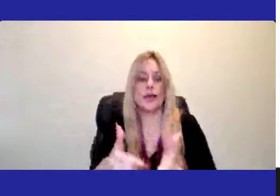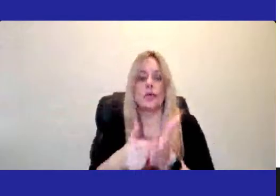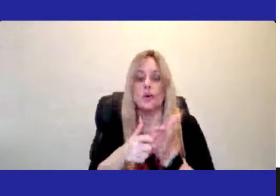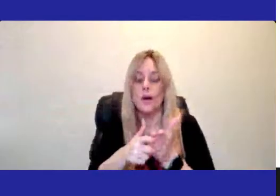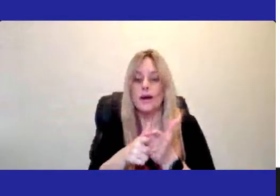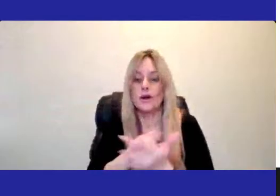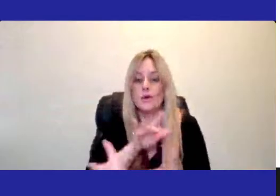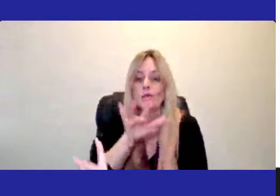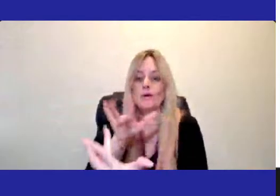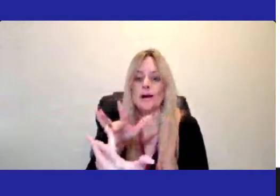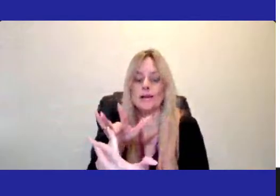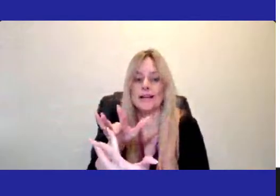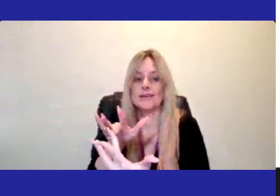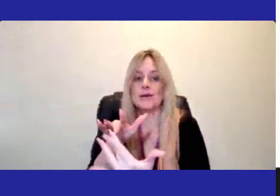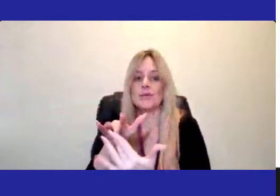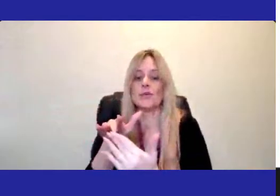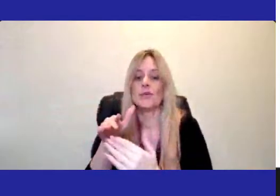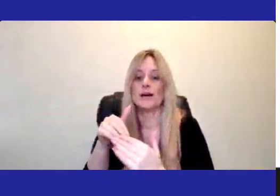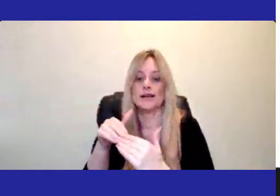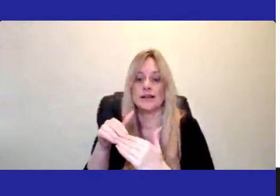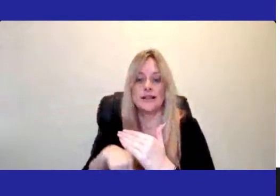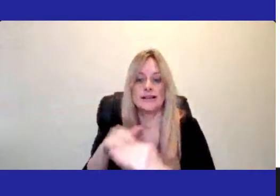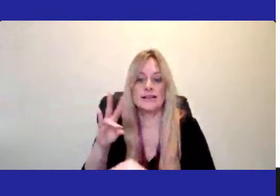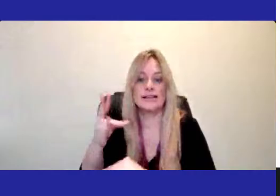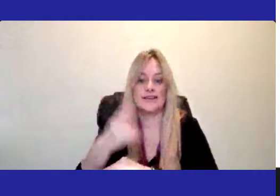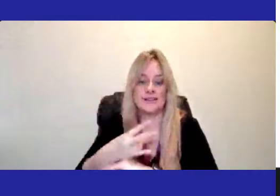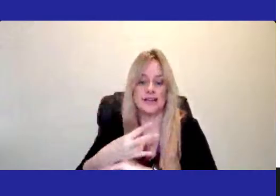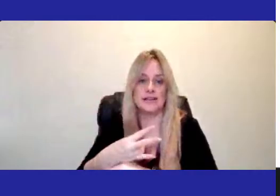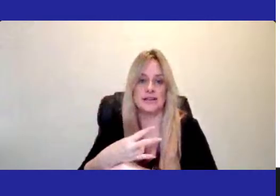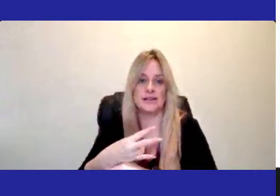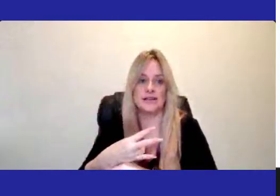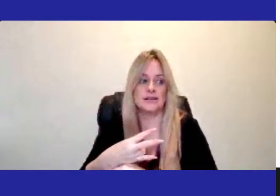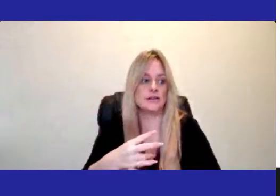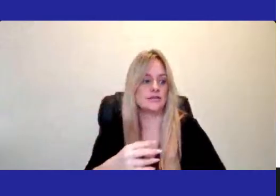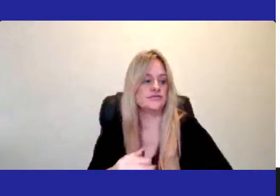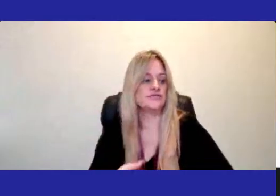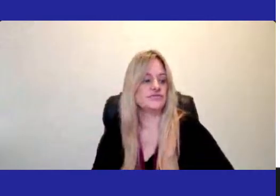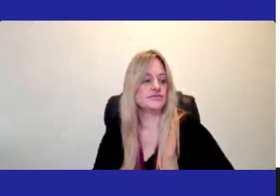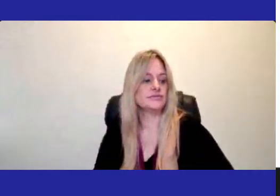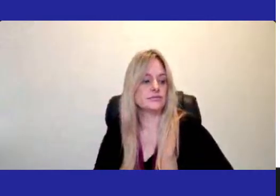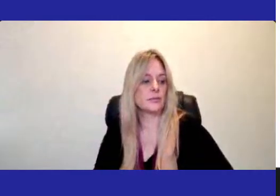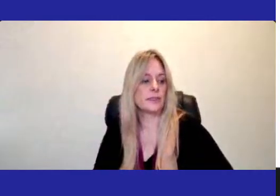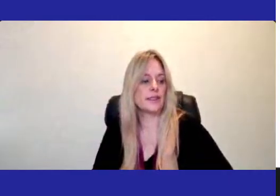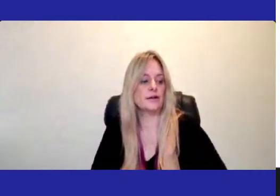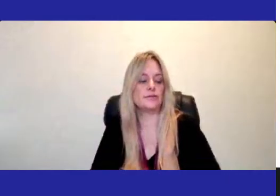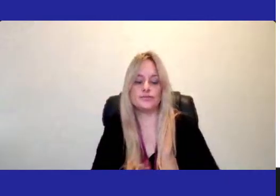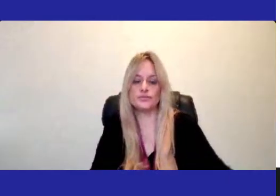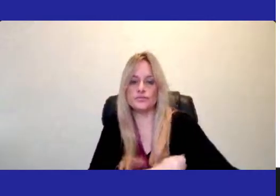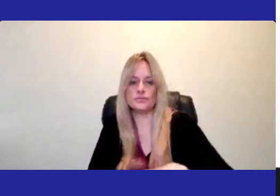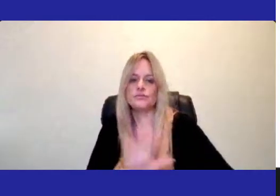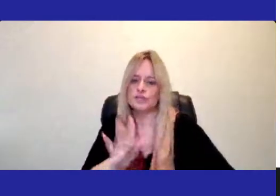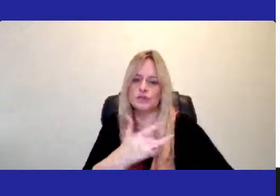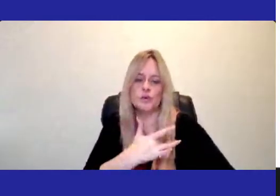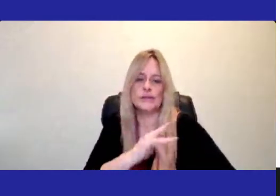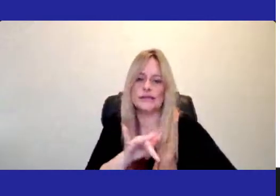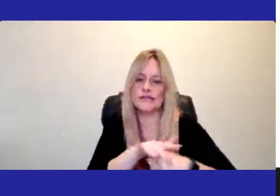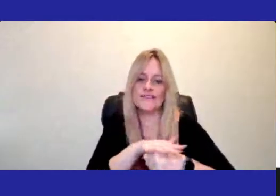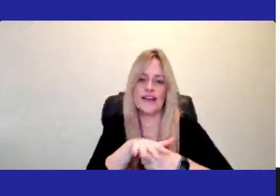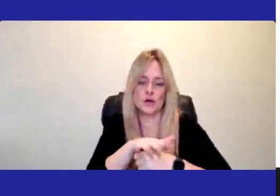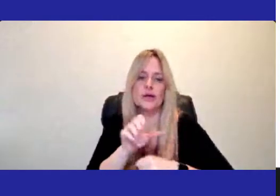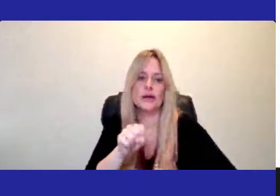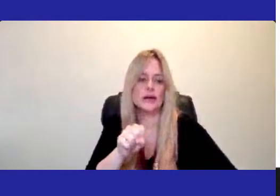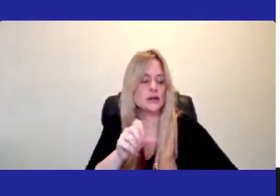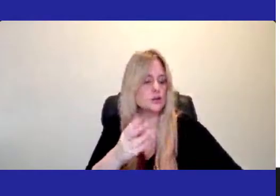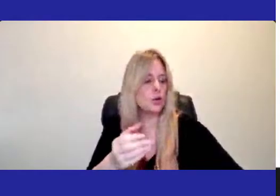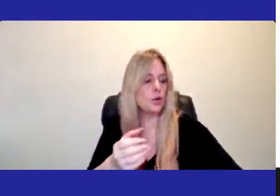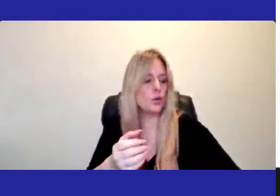of the event. Too late for Right, when a so claim we arrives. heard us on that factor. And these are sensitive areas, so question